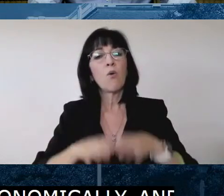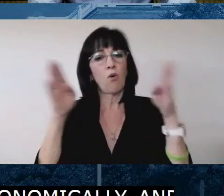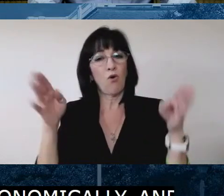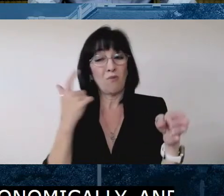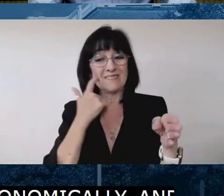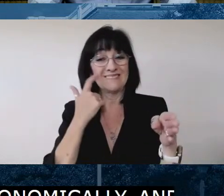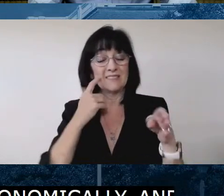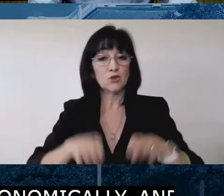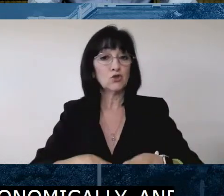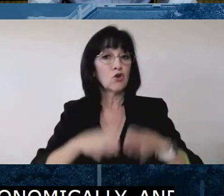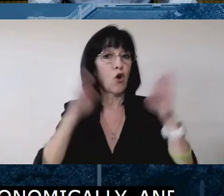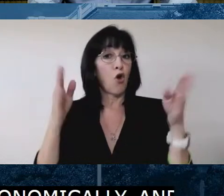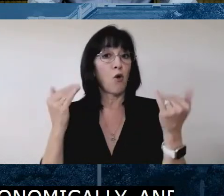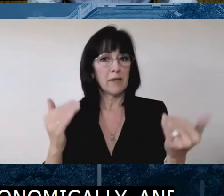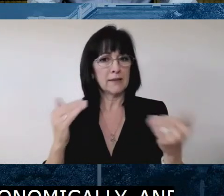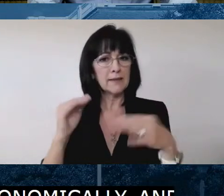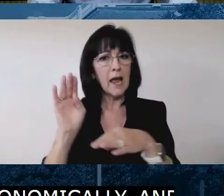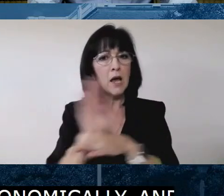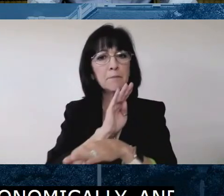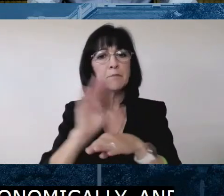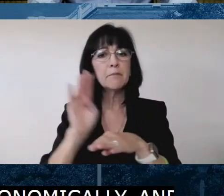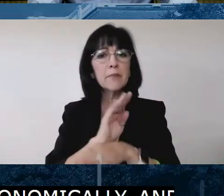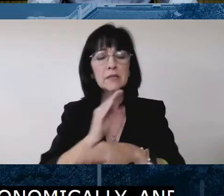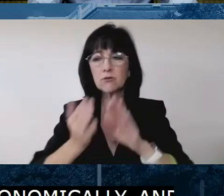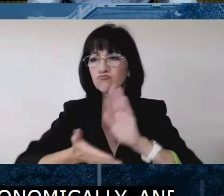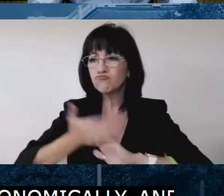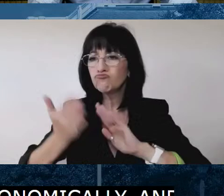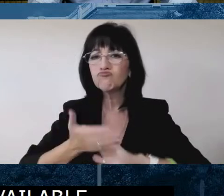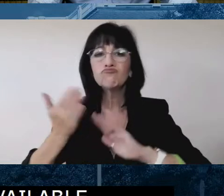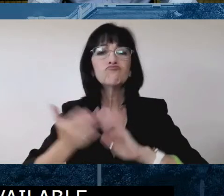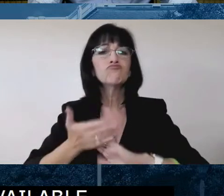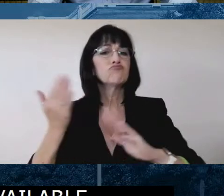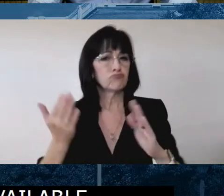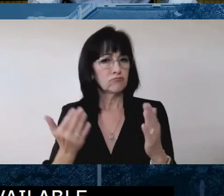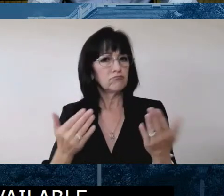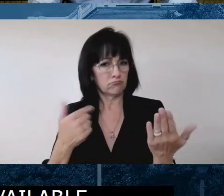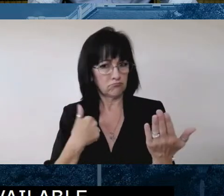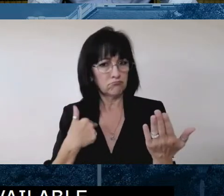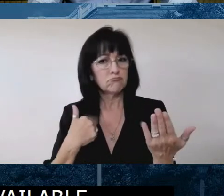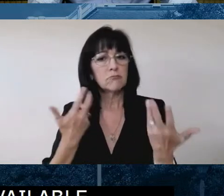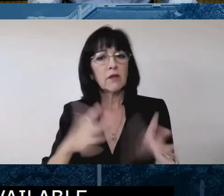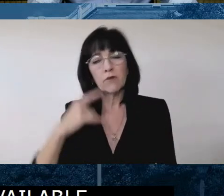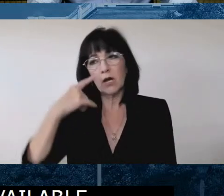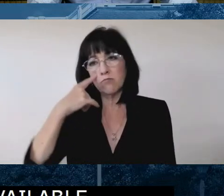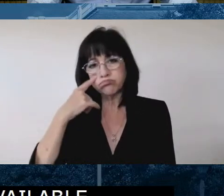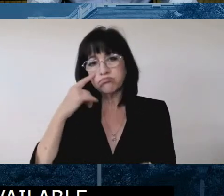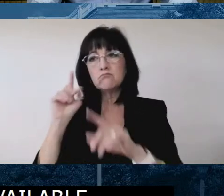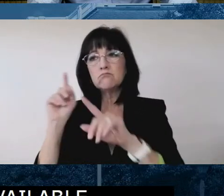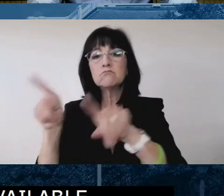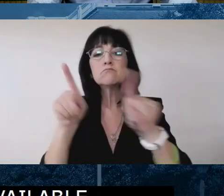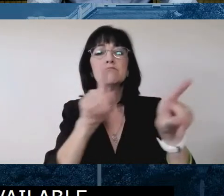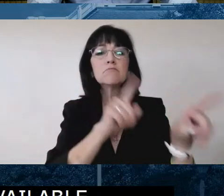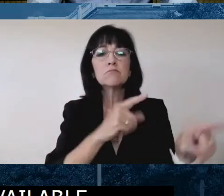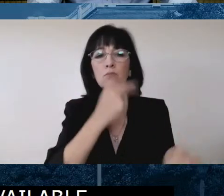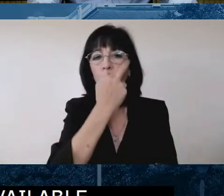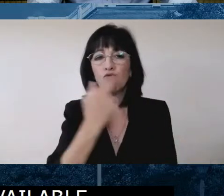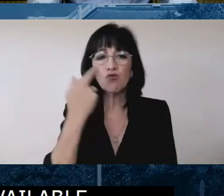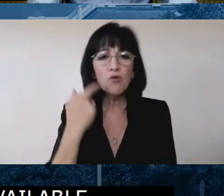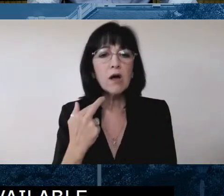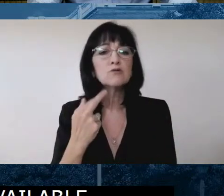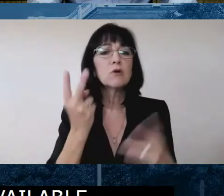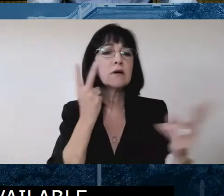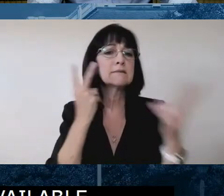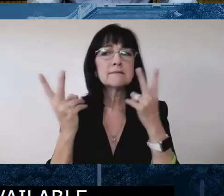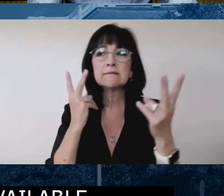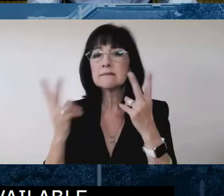available, businesses fully on. I've seen and been in restaurants and social gatherings where people are